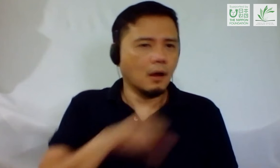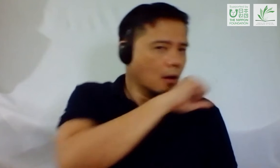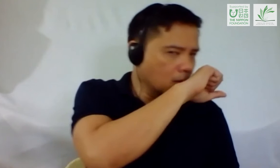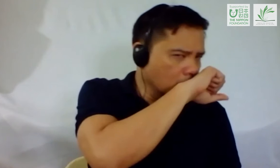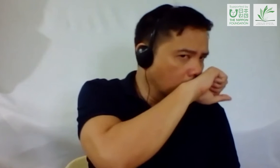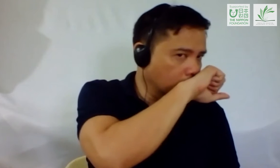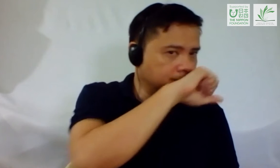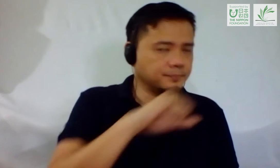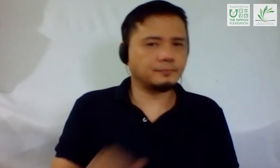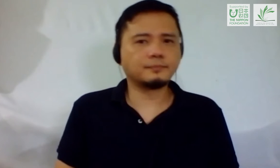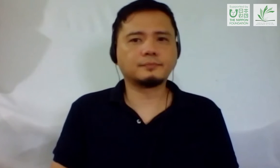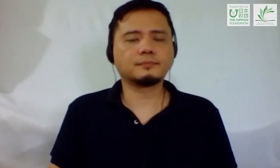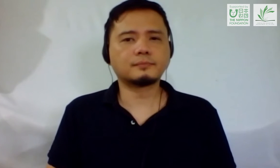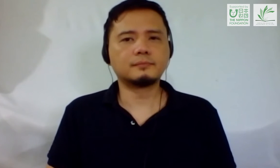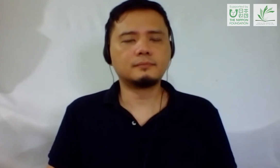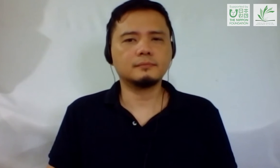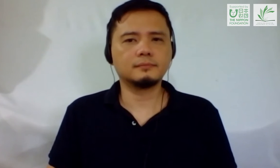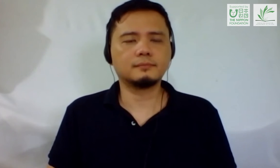okay. All